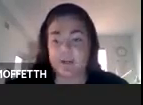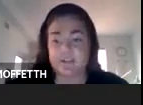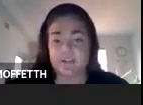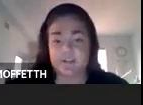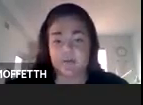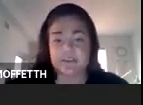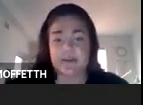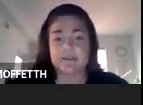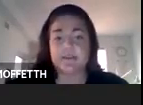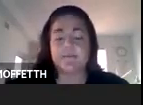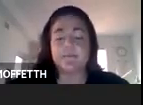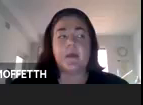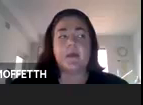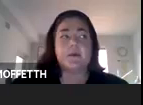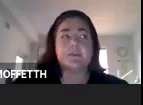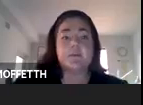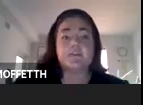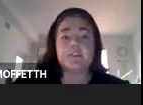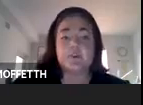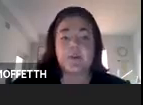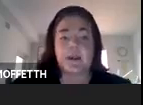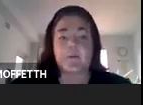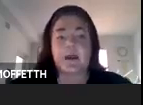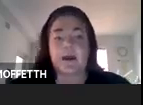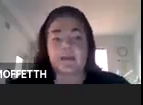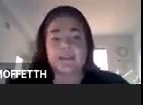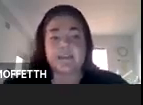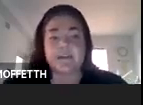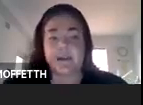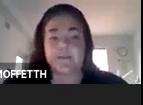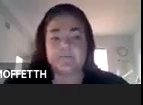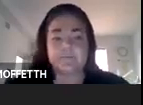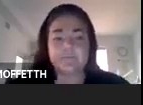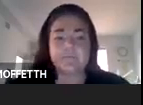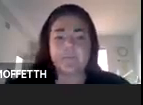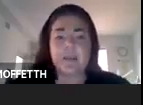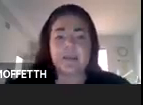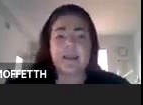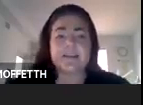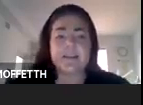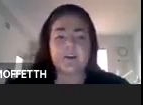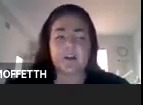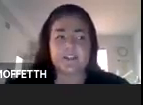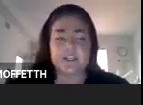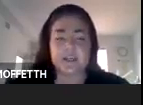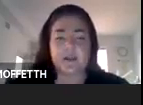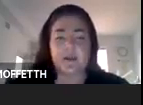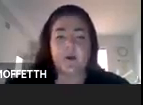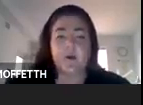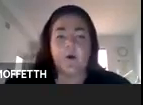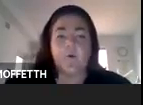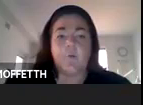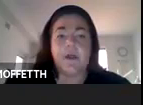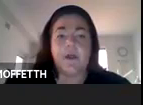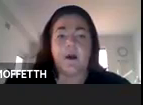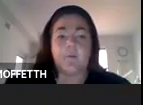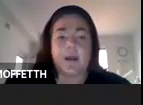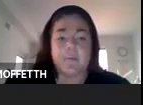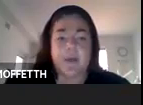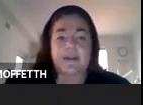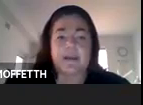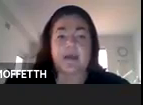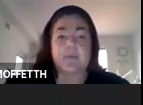of operations and services. So there's 2 that I want to highlight tonight. In technology, we